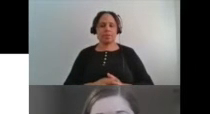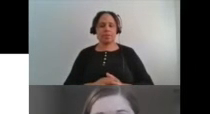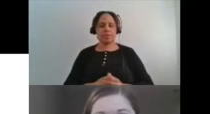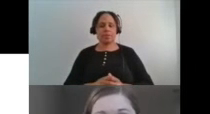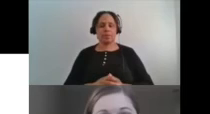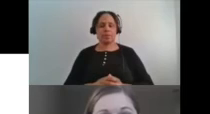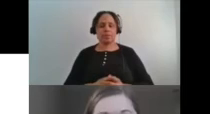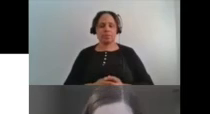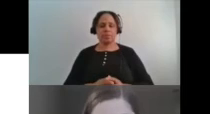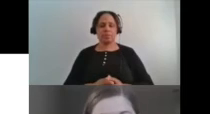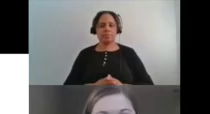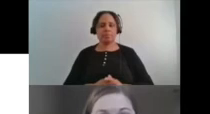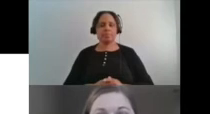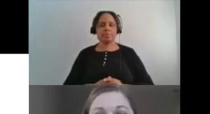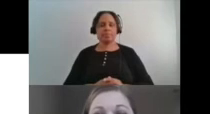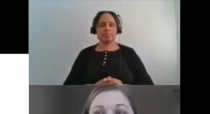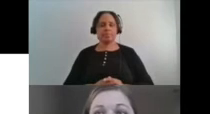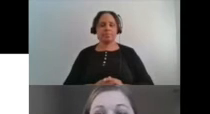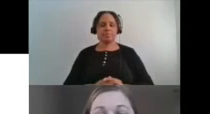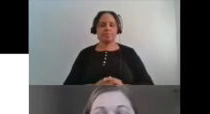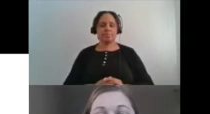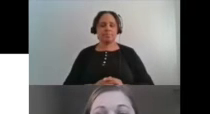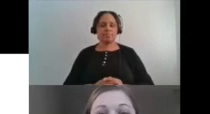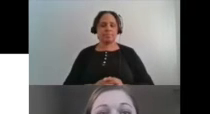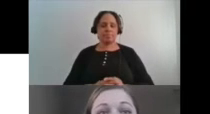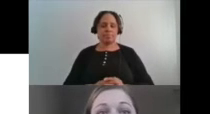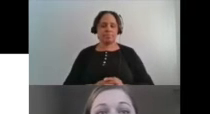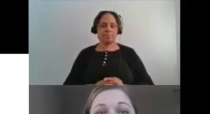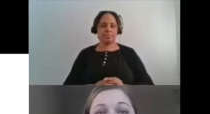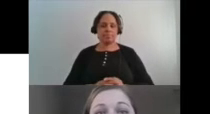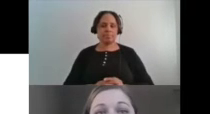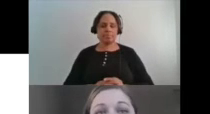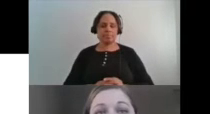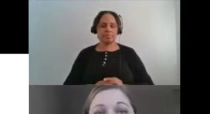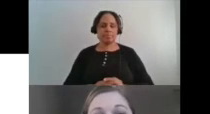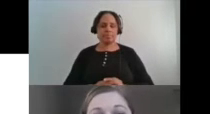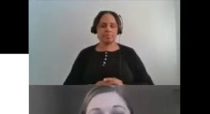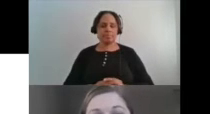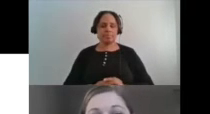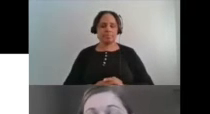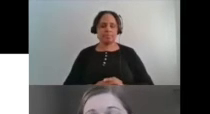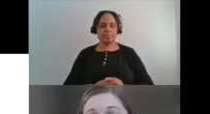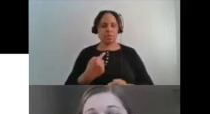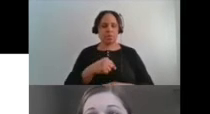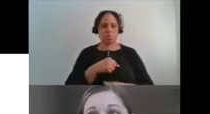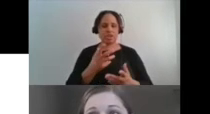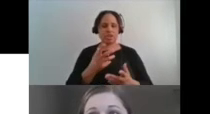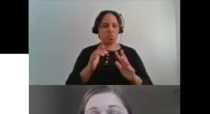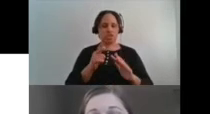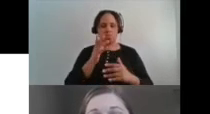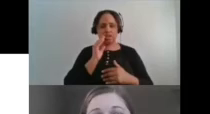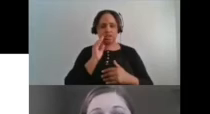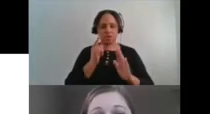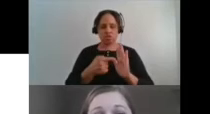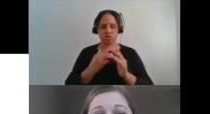So we don't want you to go through this alone. Obviously, your